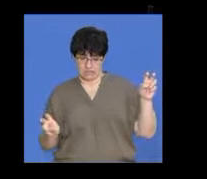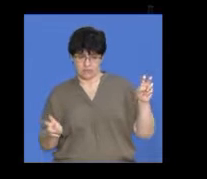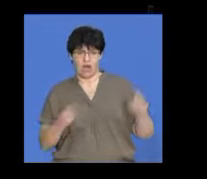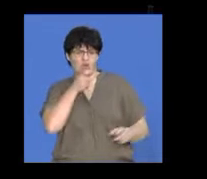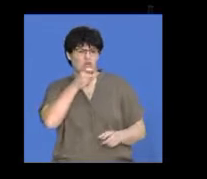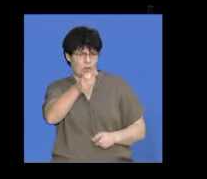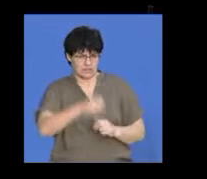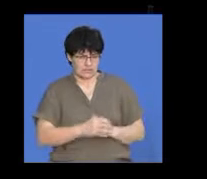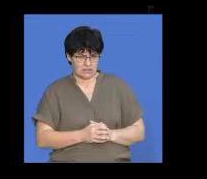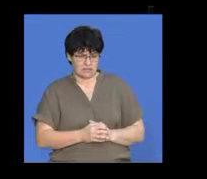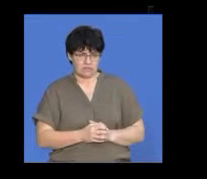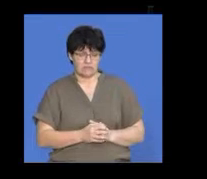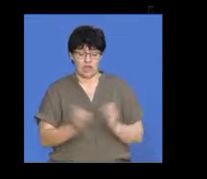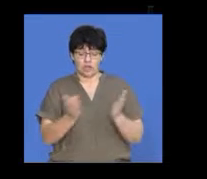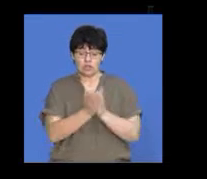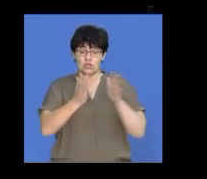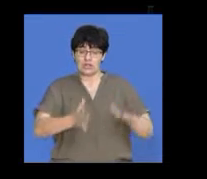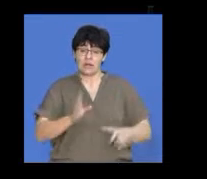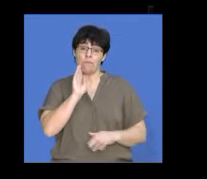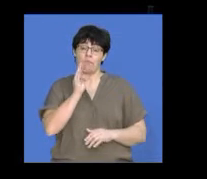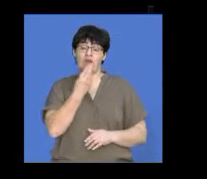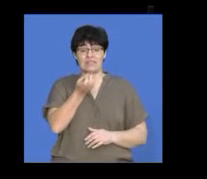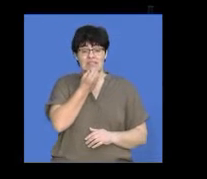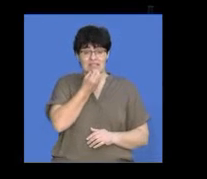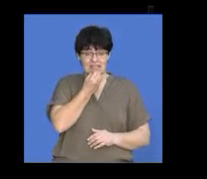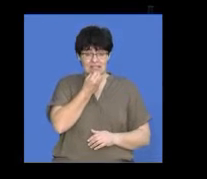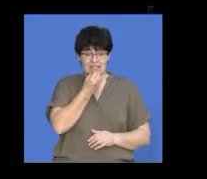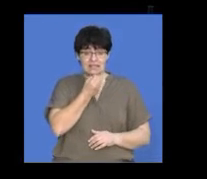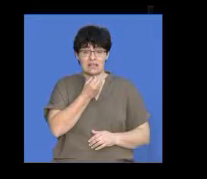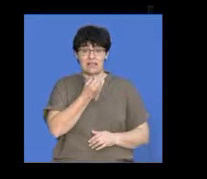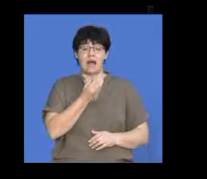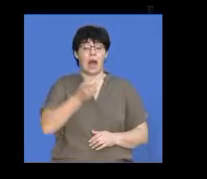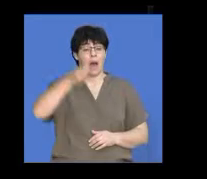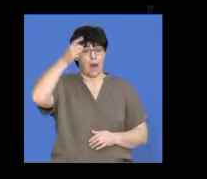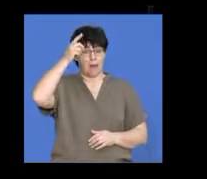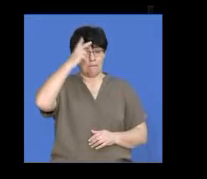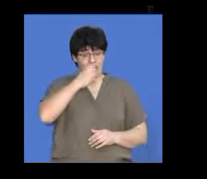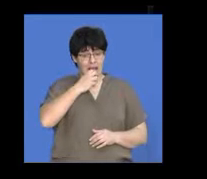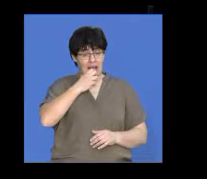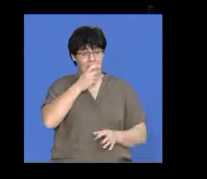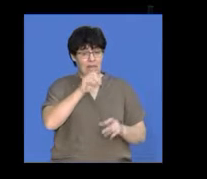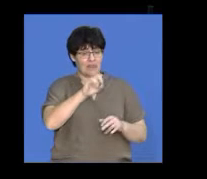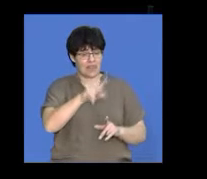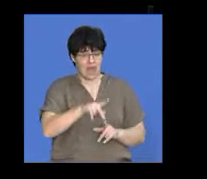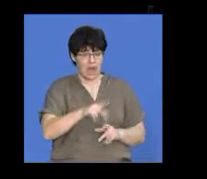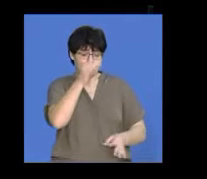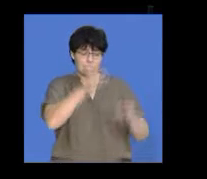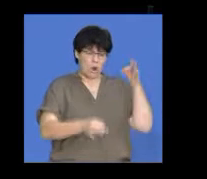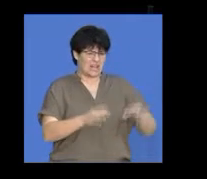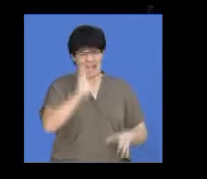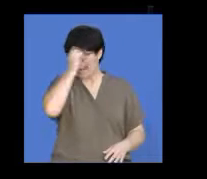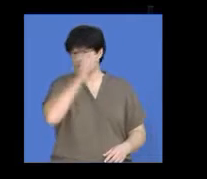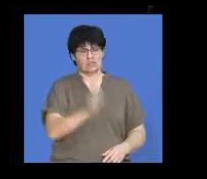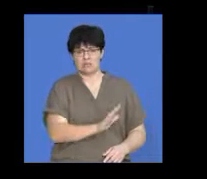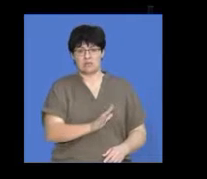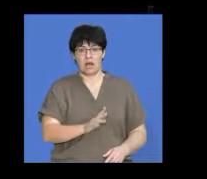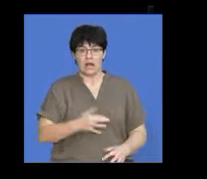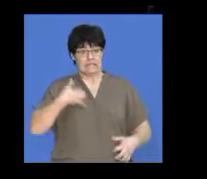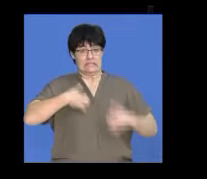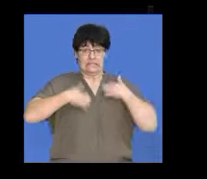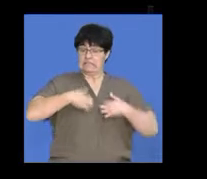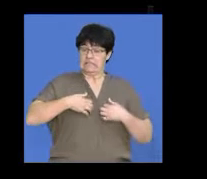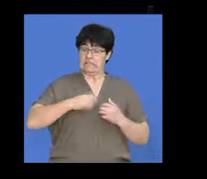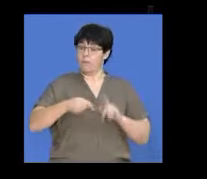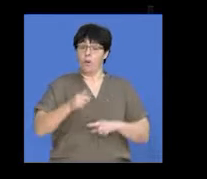For students eating breakfast, the Black Panthers' politics were less interesting than the meals they